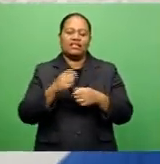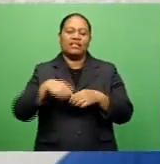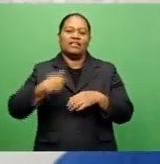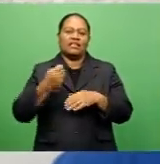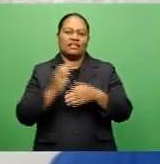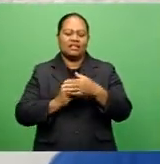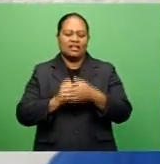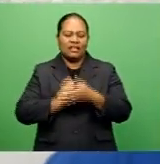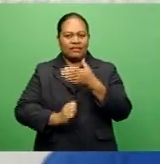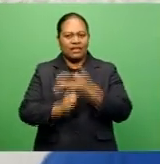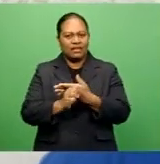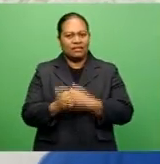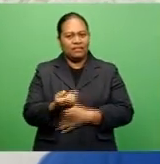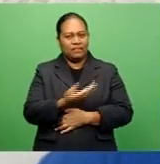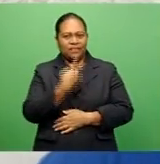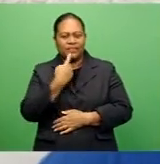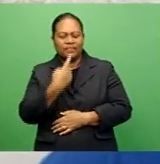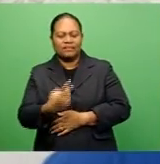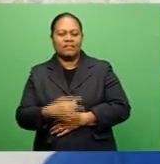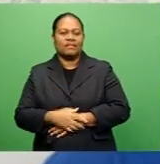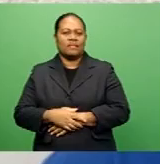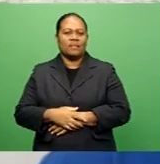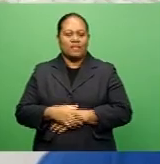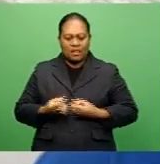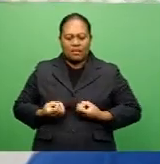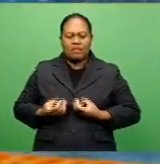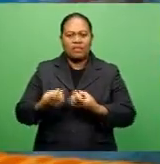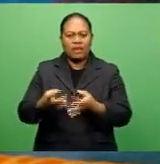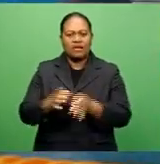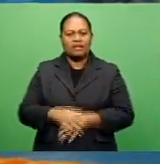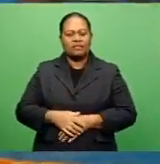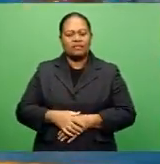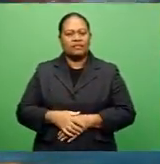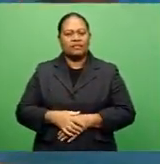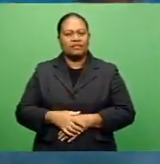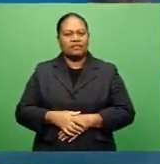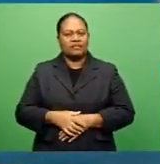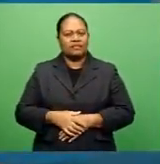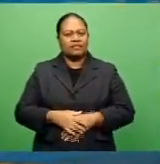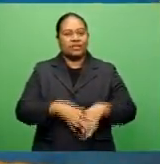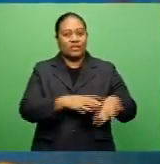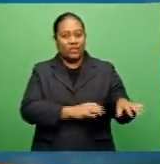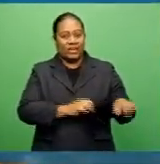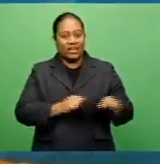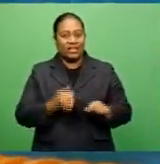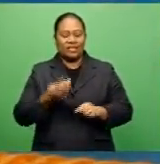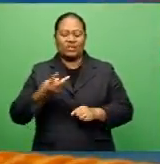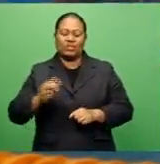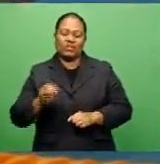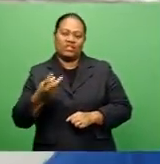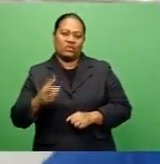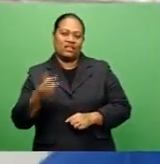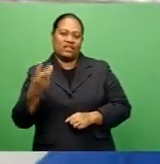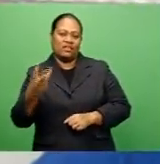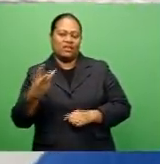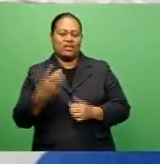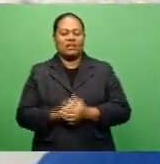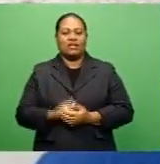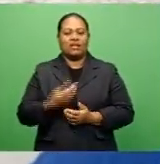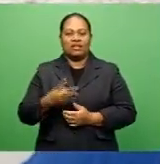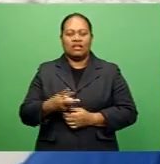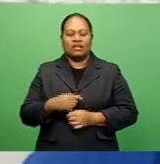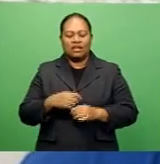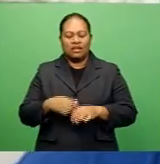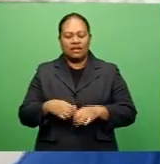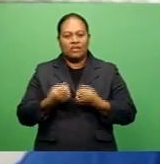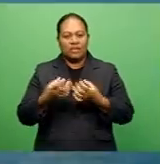overseas right now, part of these preparations is towards the 2023 Pacific Games preparation. So we're already now